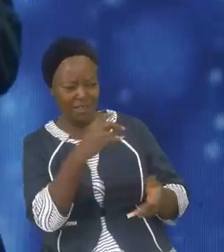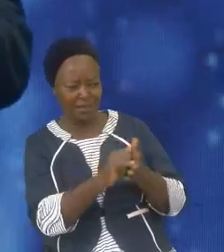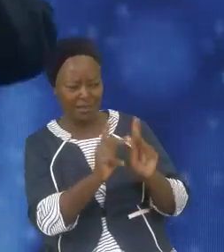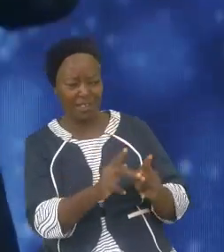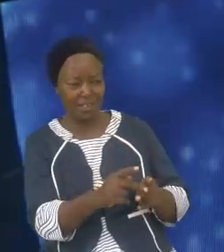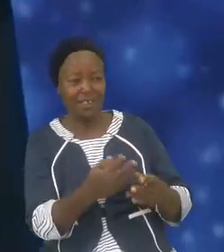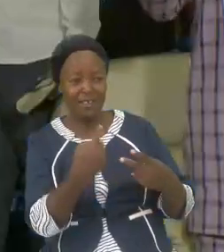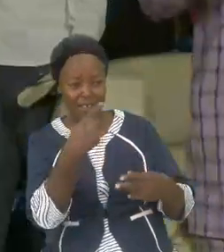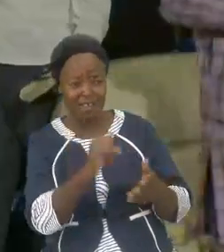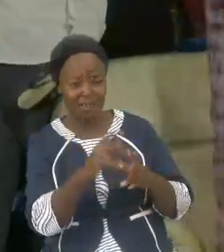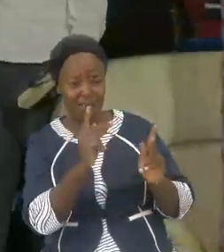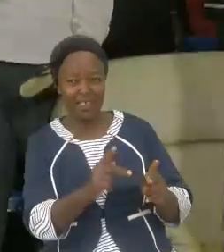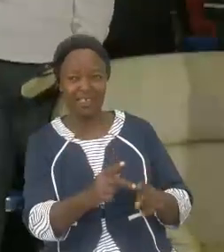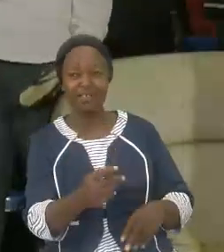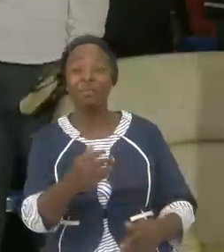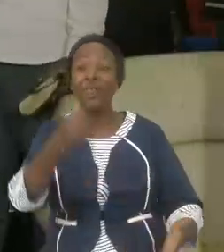tell her,